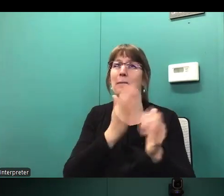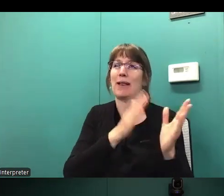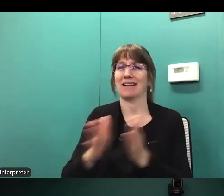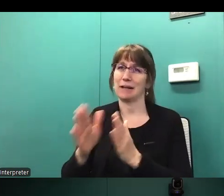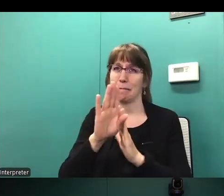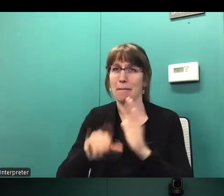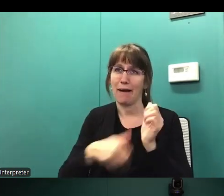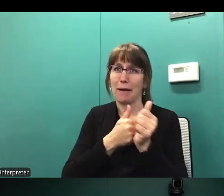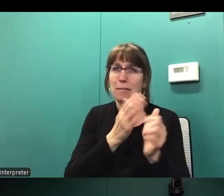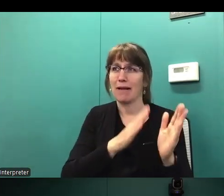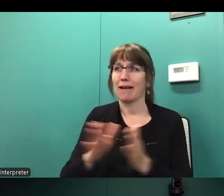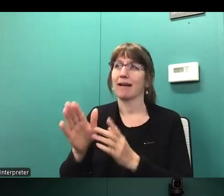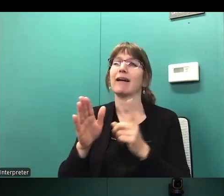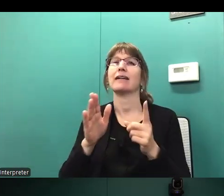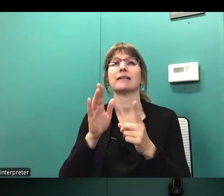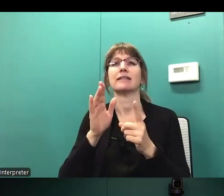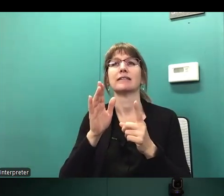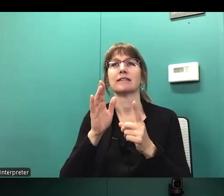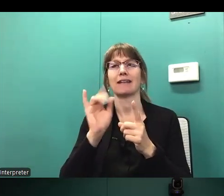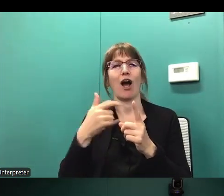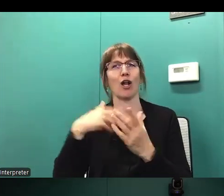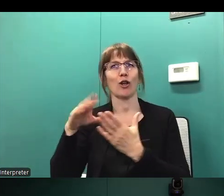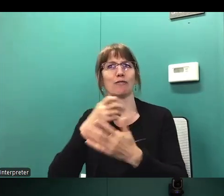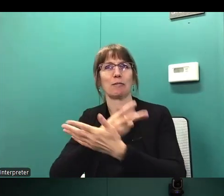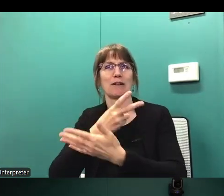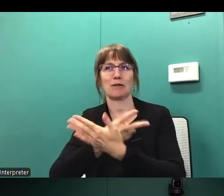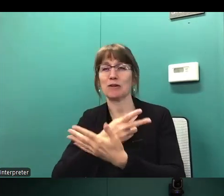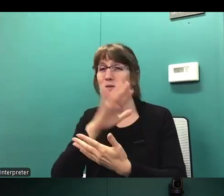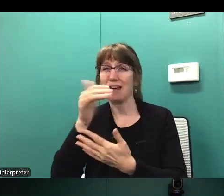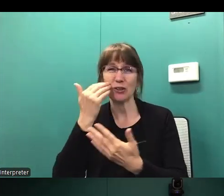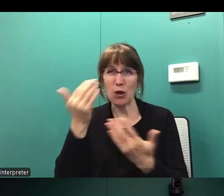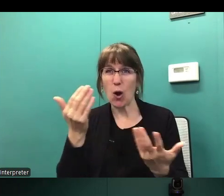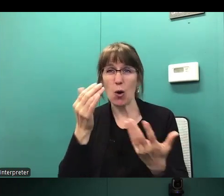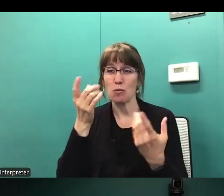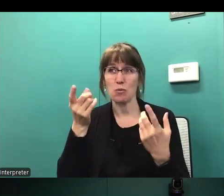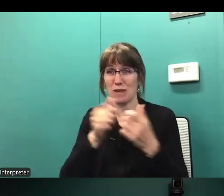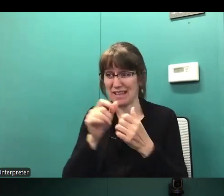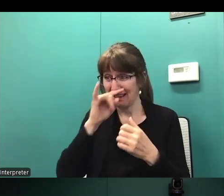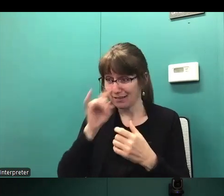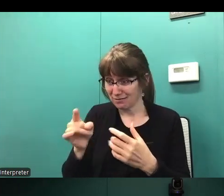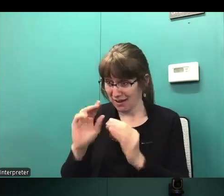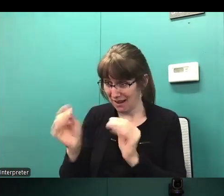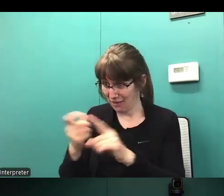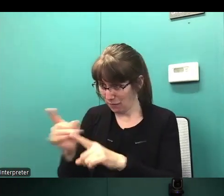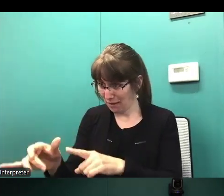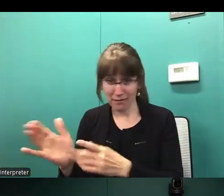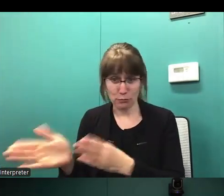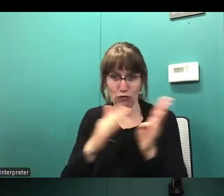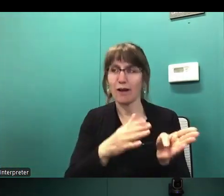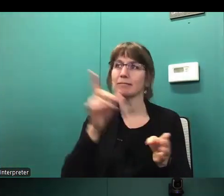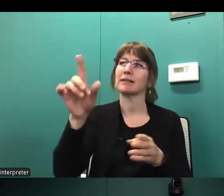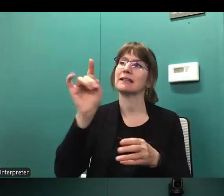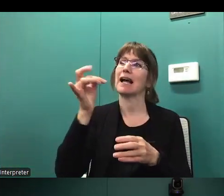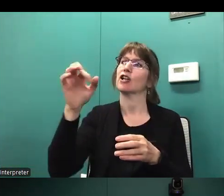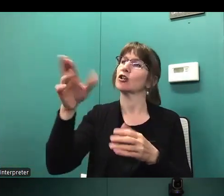lots of things back up when you plan an activity. Just have other things, just because you never know, like the child, you're not going to get anything. Okay, moving on. Tyler. I remember when